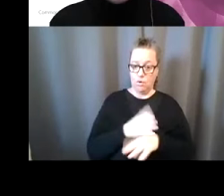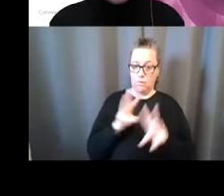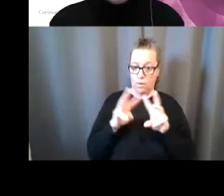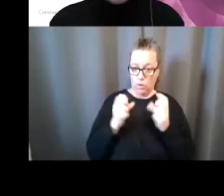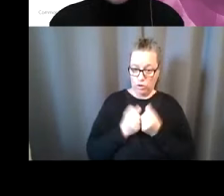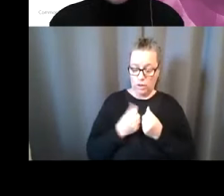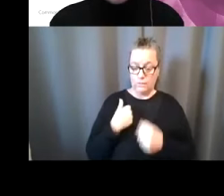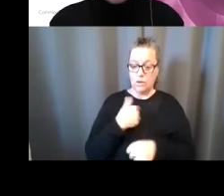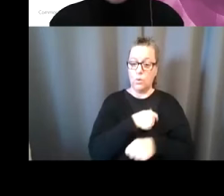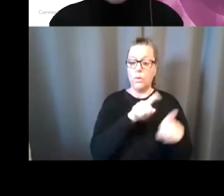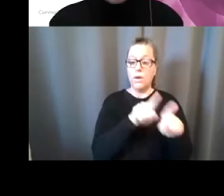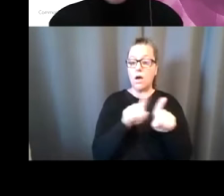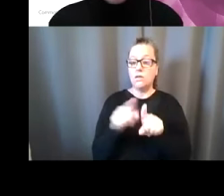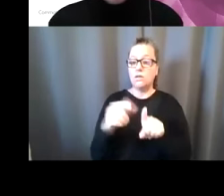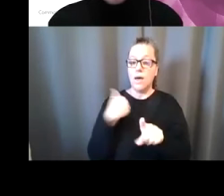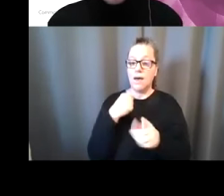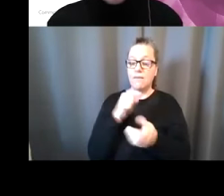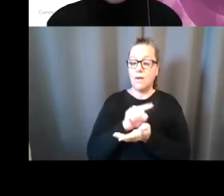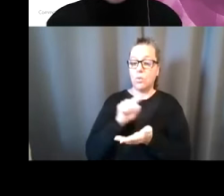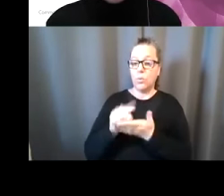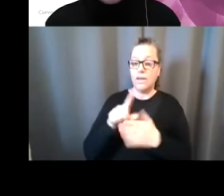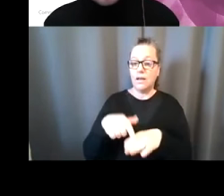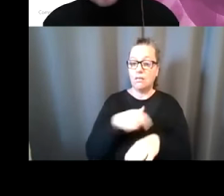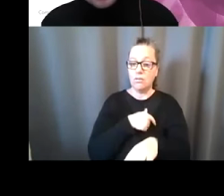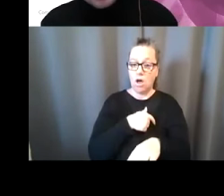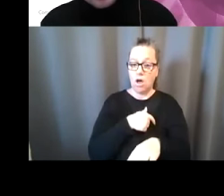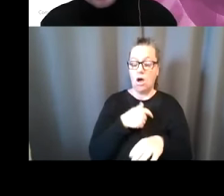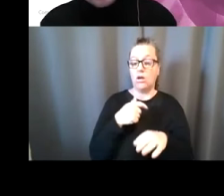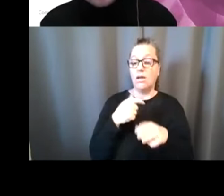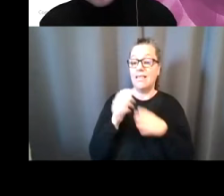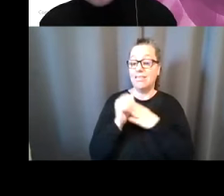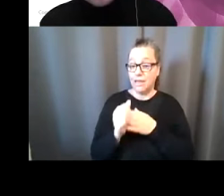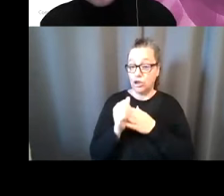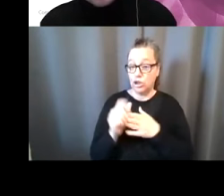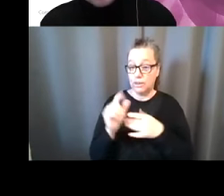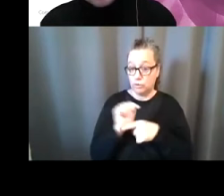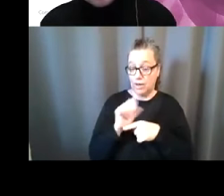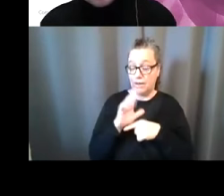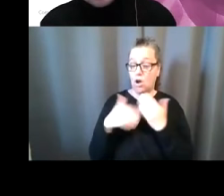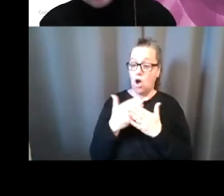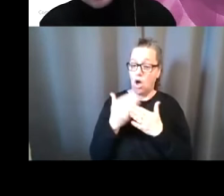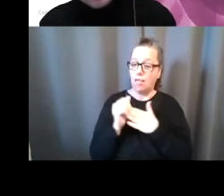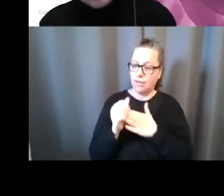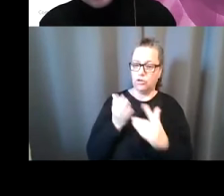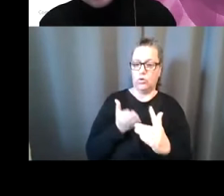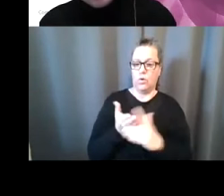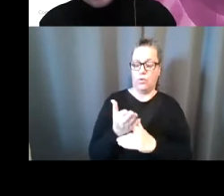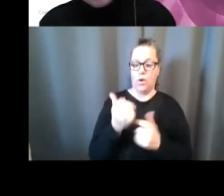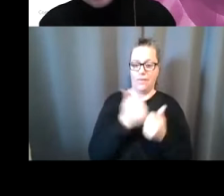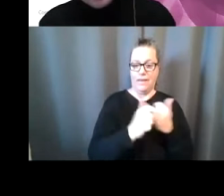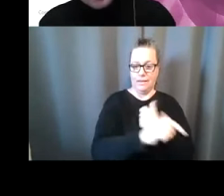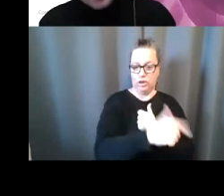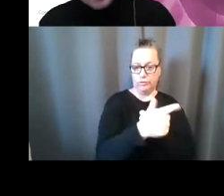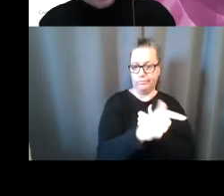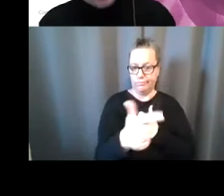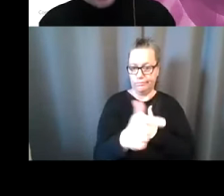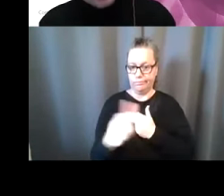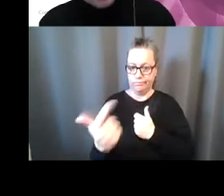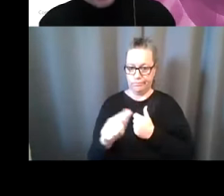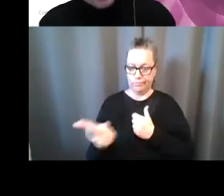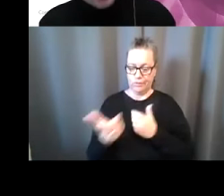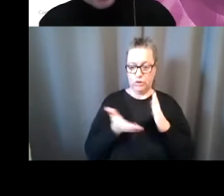have a week-long leadership VMPS training that all leaders go through, and they each get a turn to facilitate an equity pause in